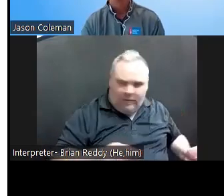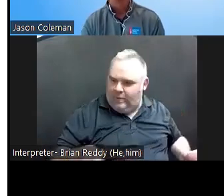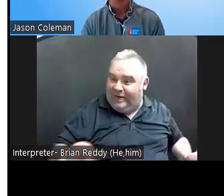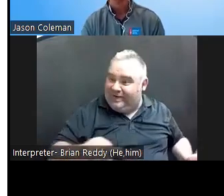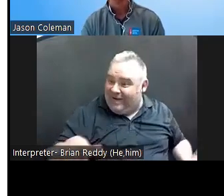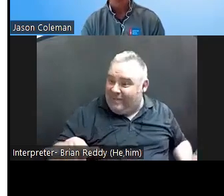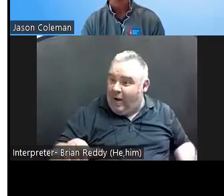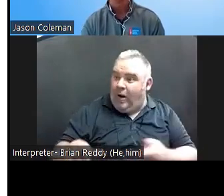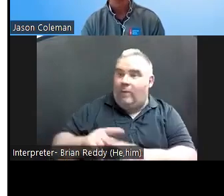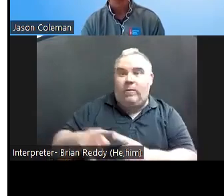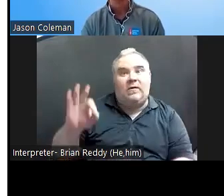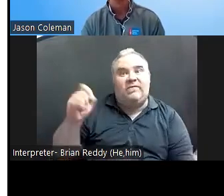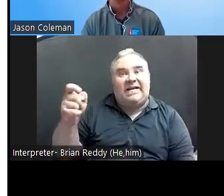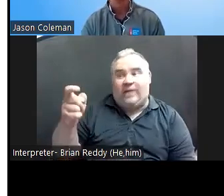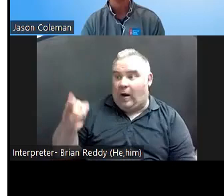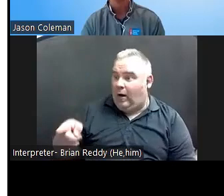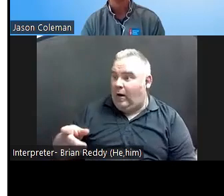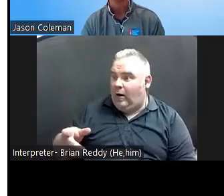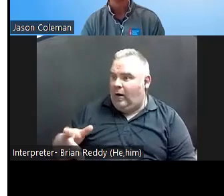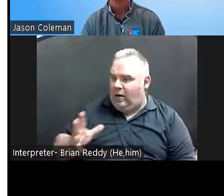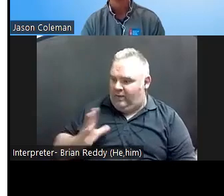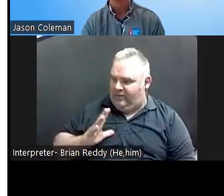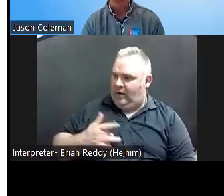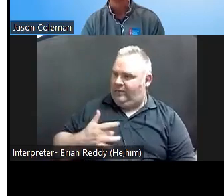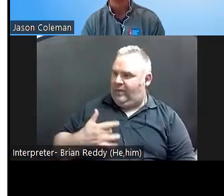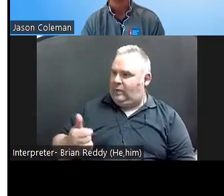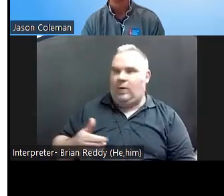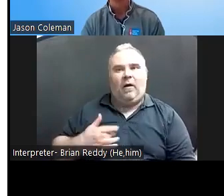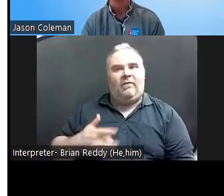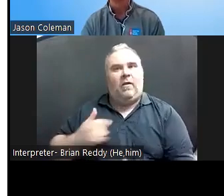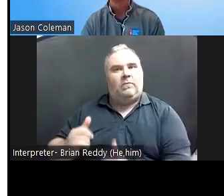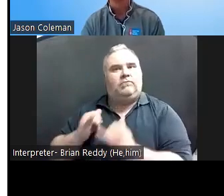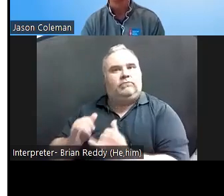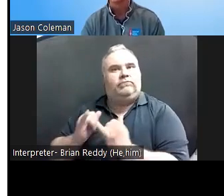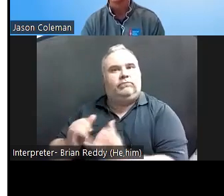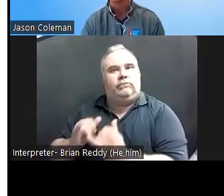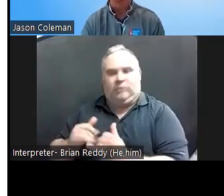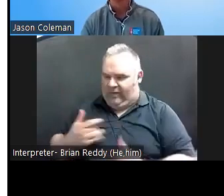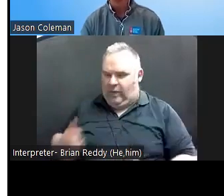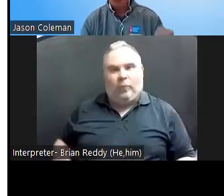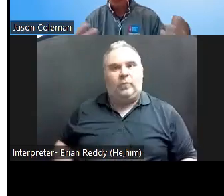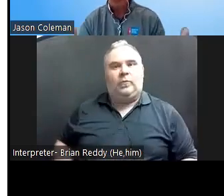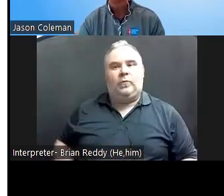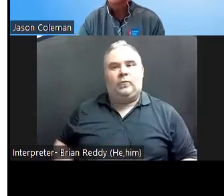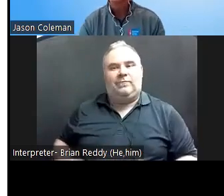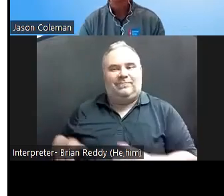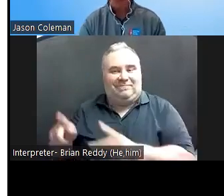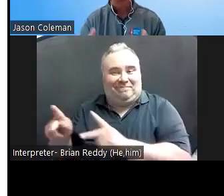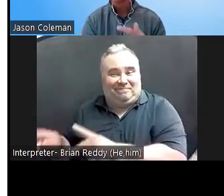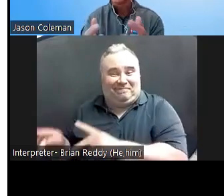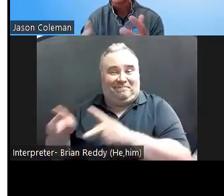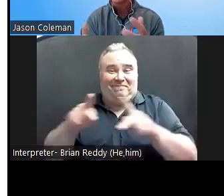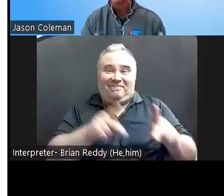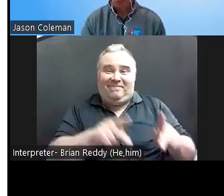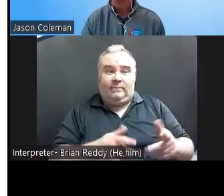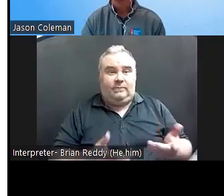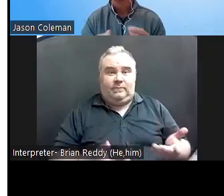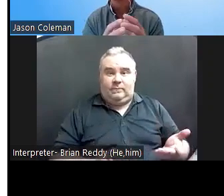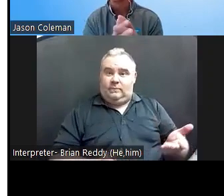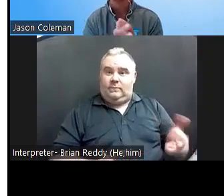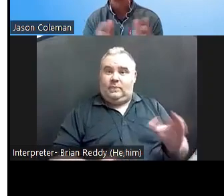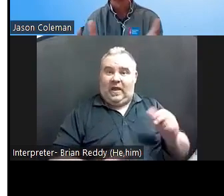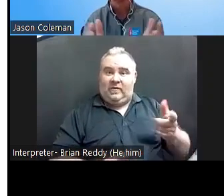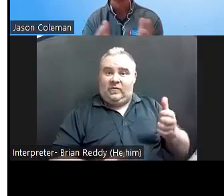him, fixing that mower, and I feel empowered to fix my mower myself. And I think a lot of that is very analogous to what I see with the